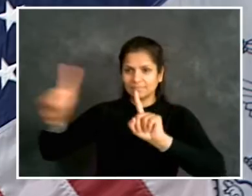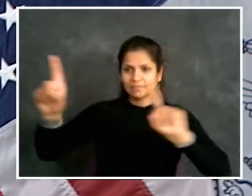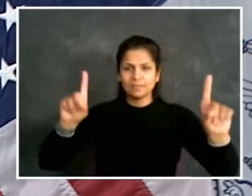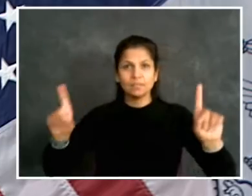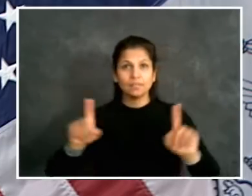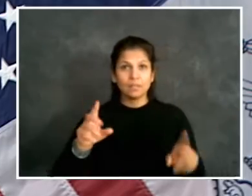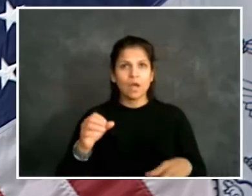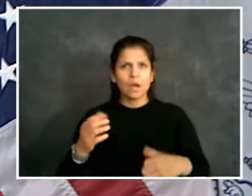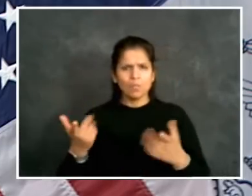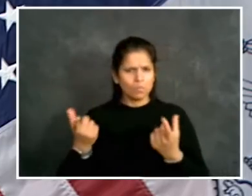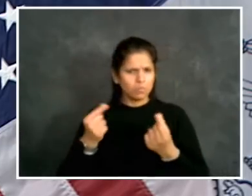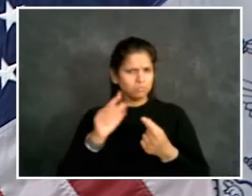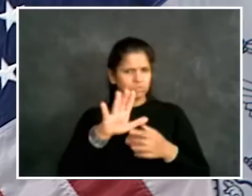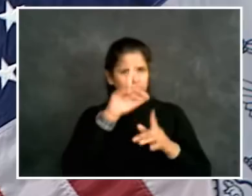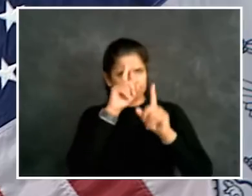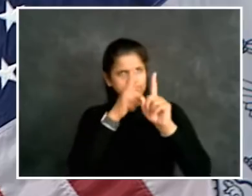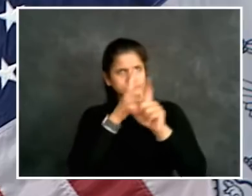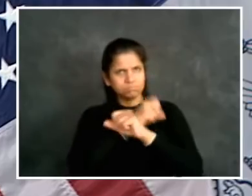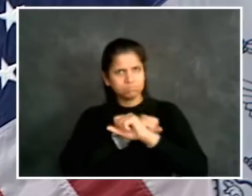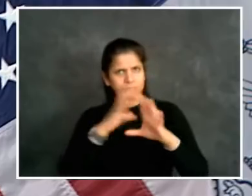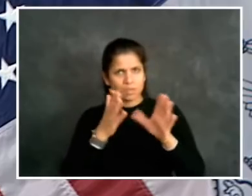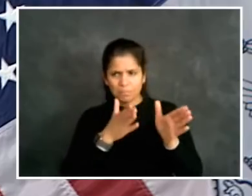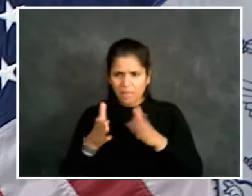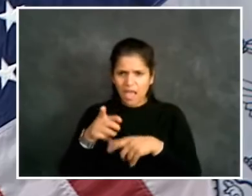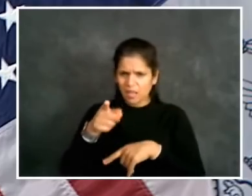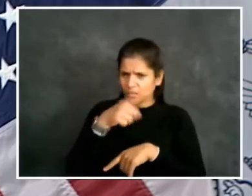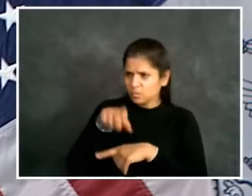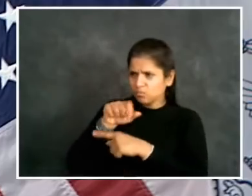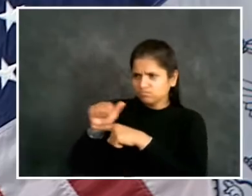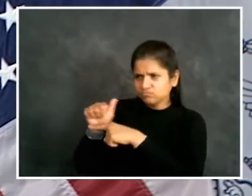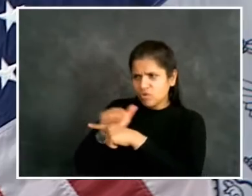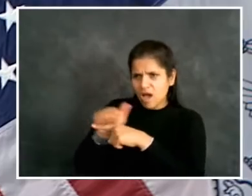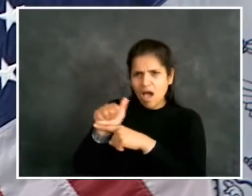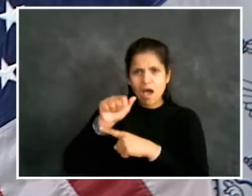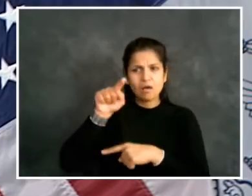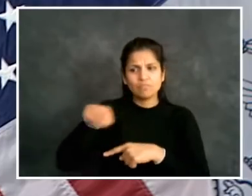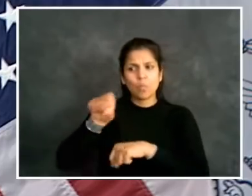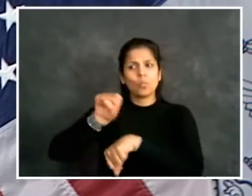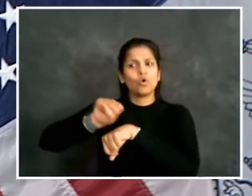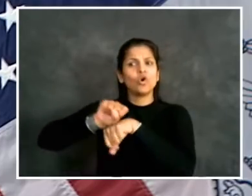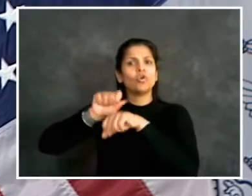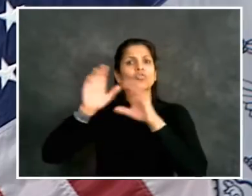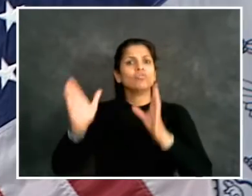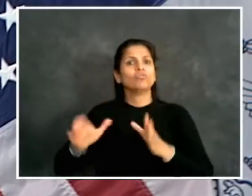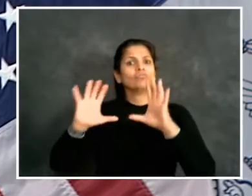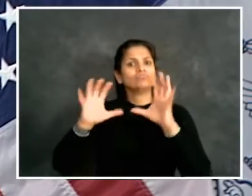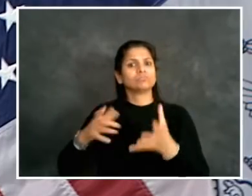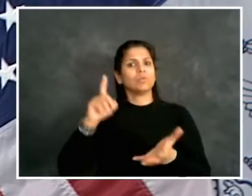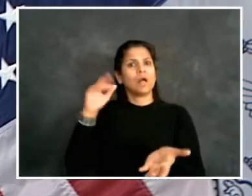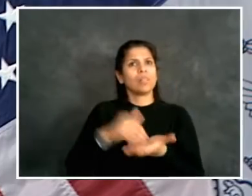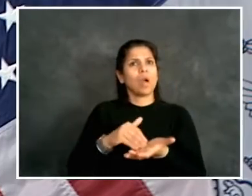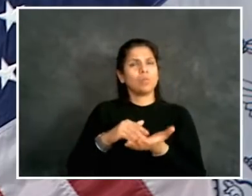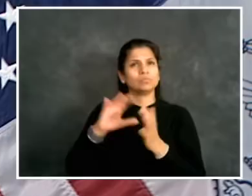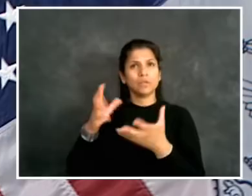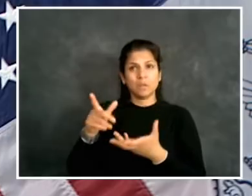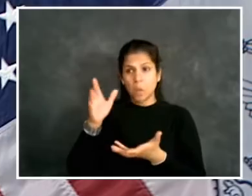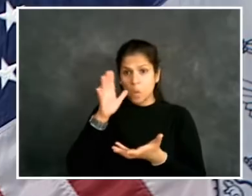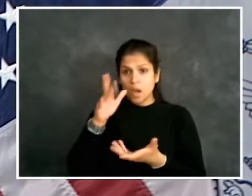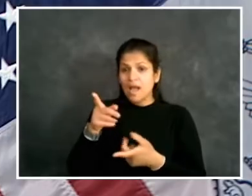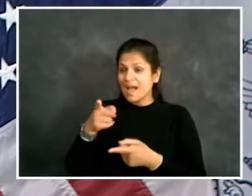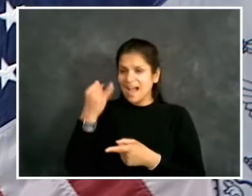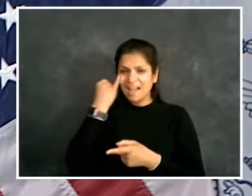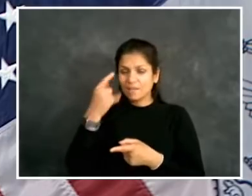about how social distancing is being enforced. And then I wanted to follow up on the question